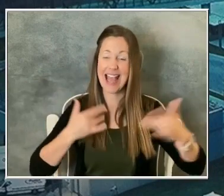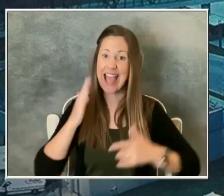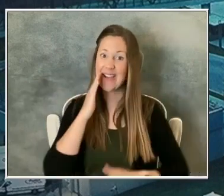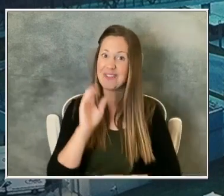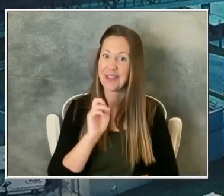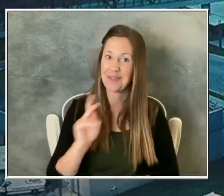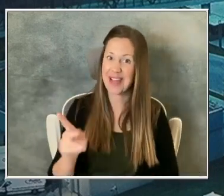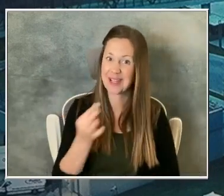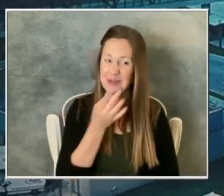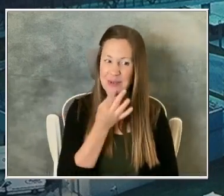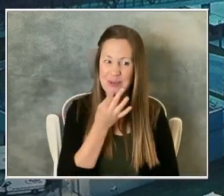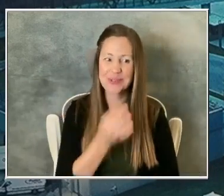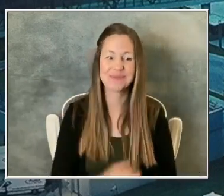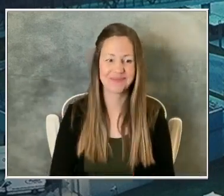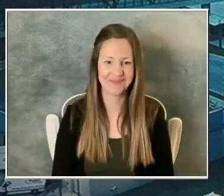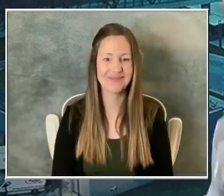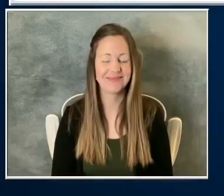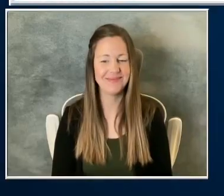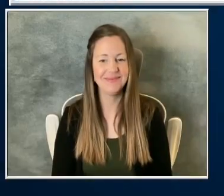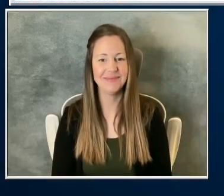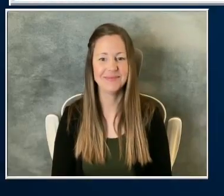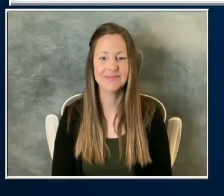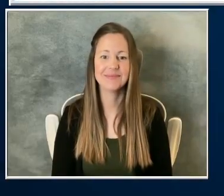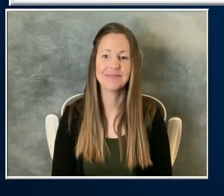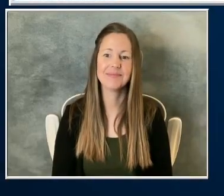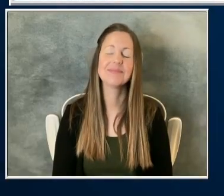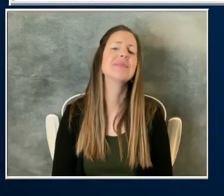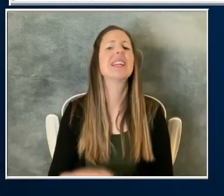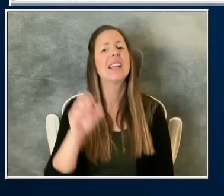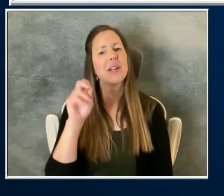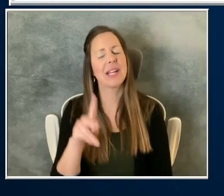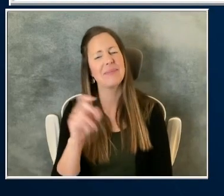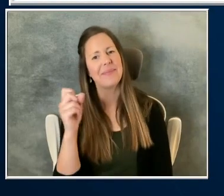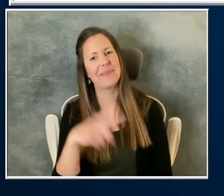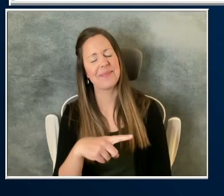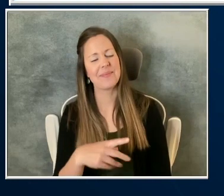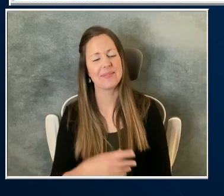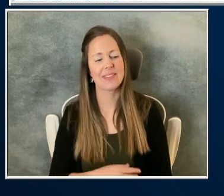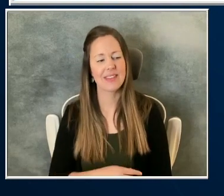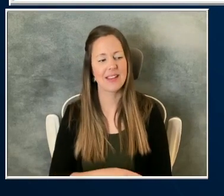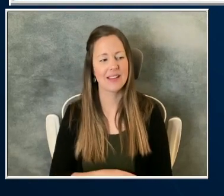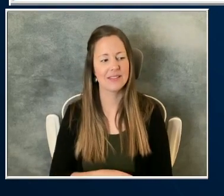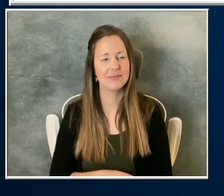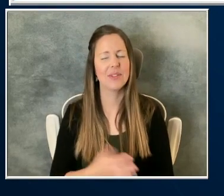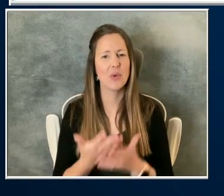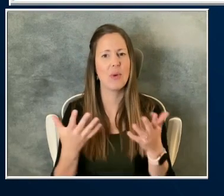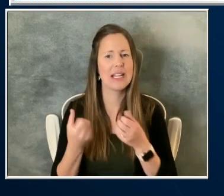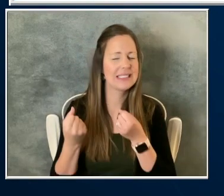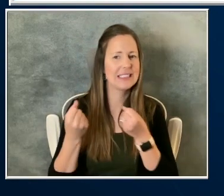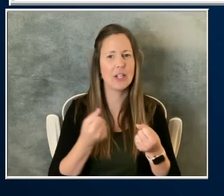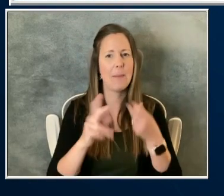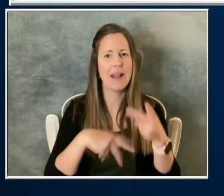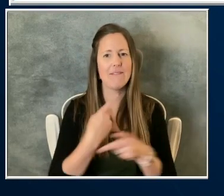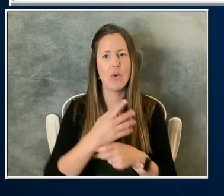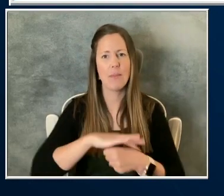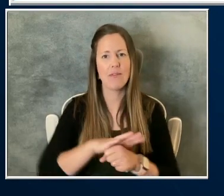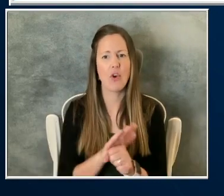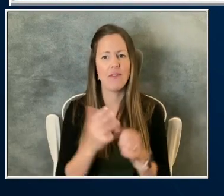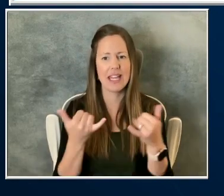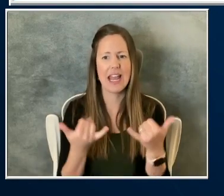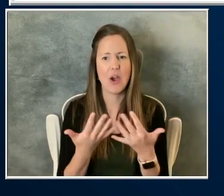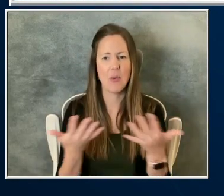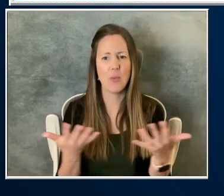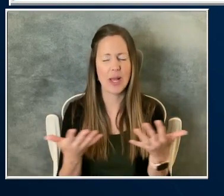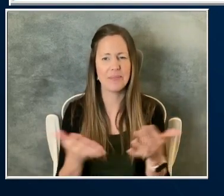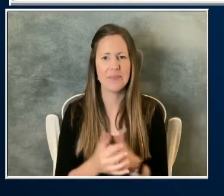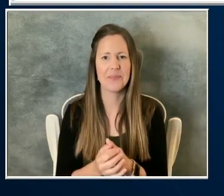very shortly. Yes. Okay, so here's your test question. What is the dominant form of COVID right now? What number is it? Well, what's the